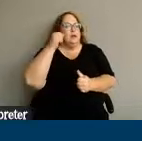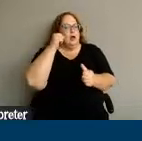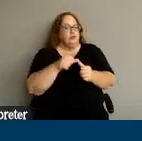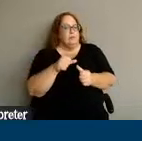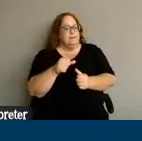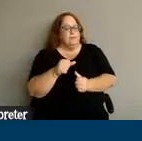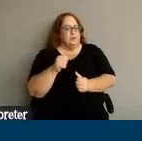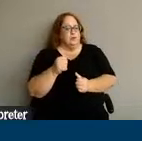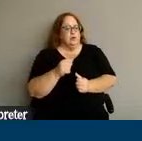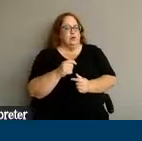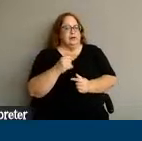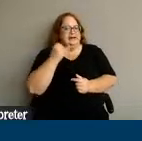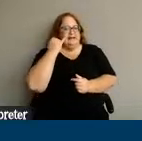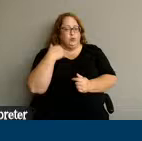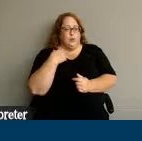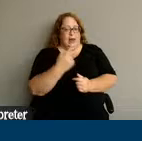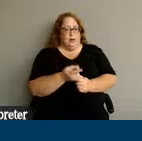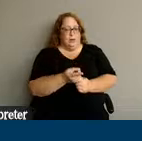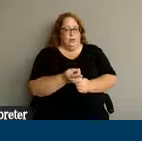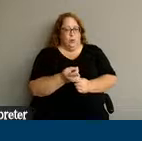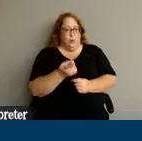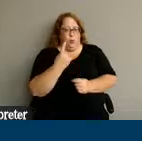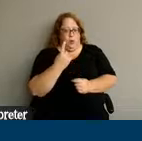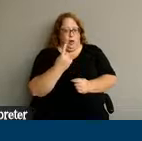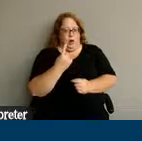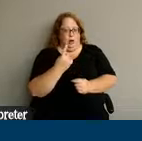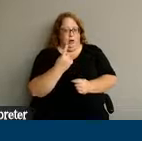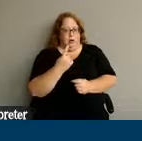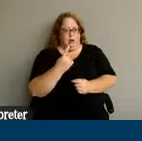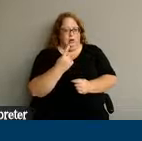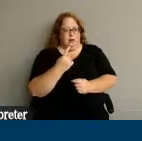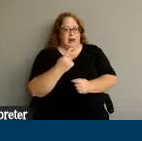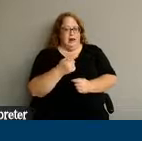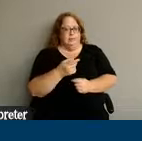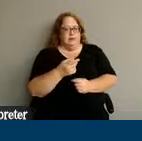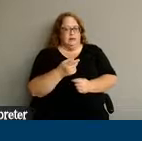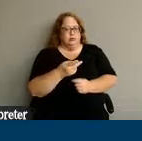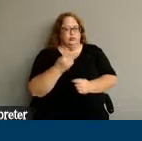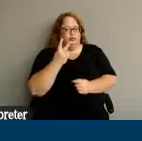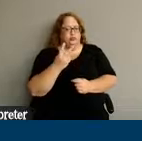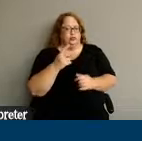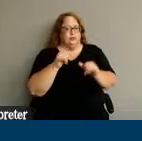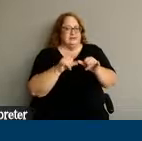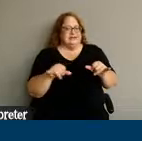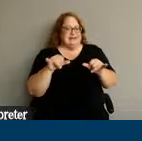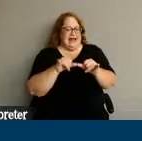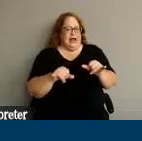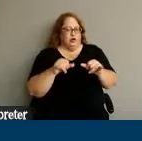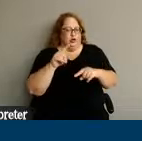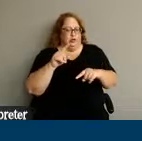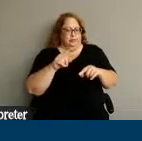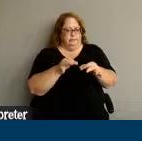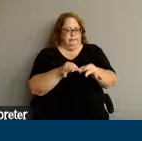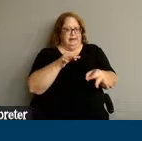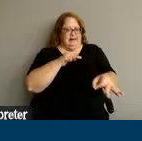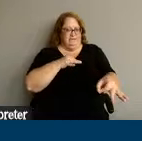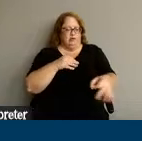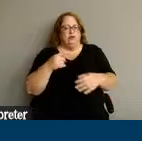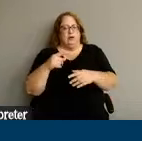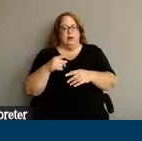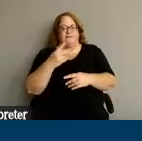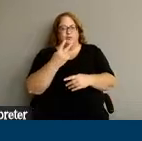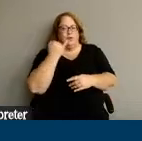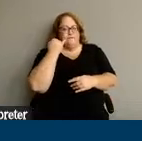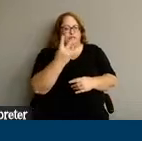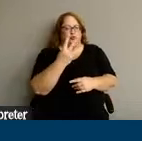slide, it was if you had one, it'd be 2 standard deviations away. If you had two, you had to be 1.5 away on